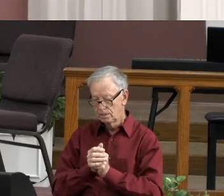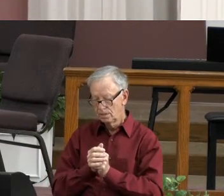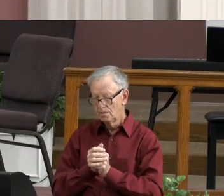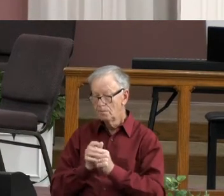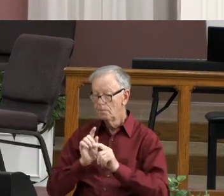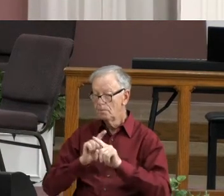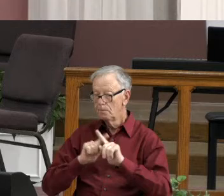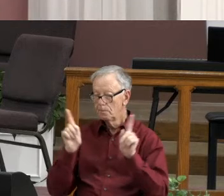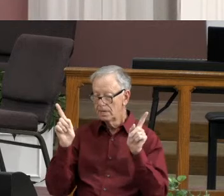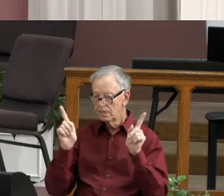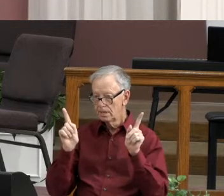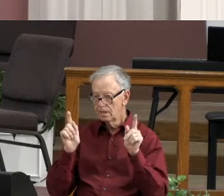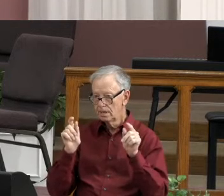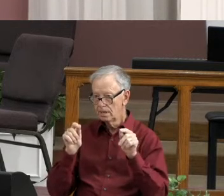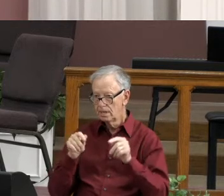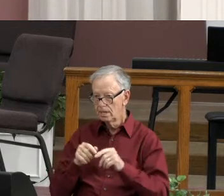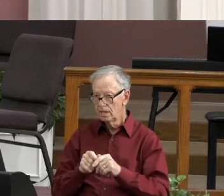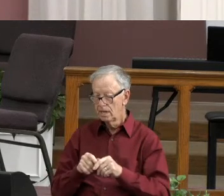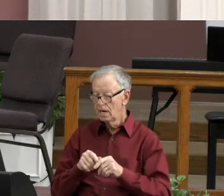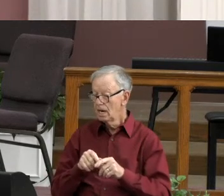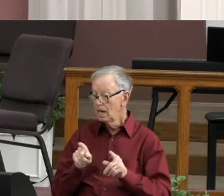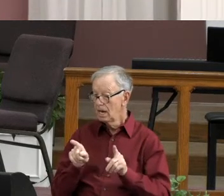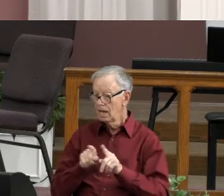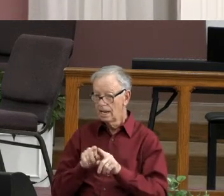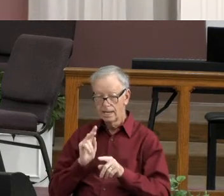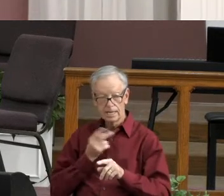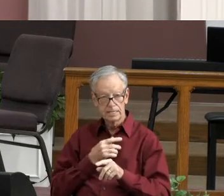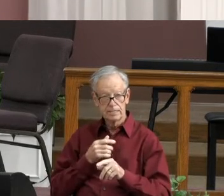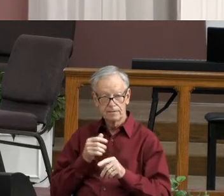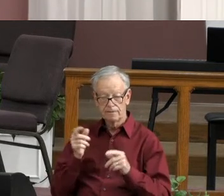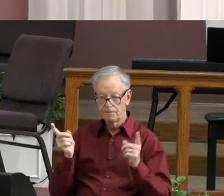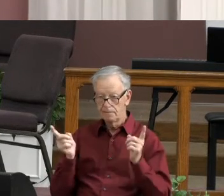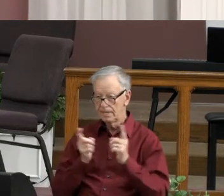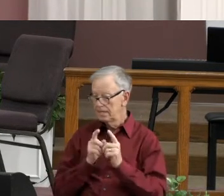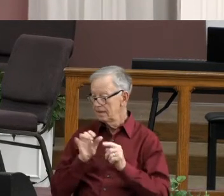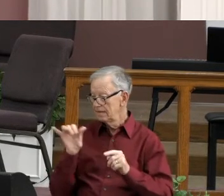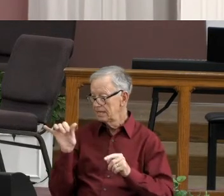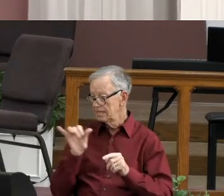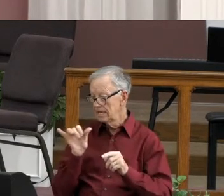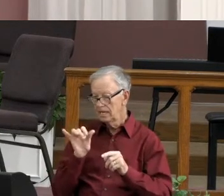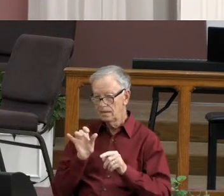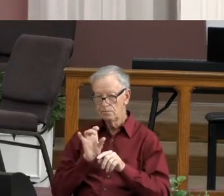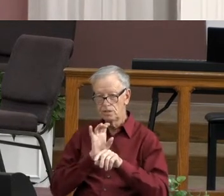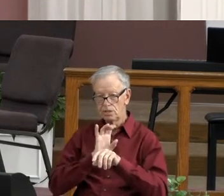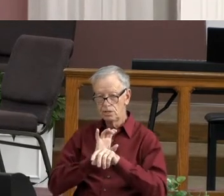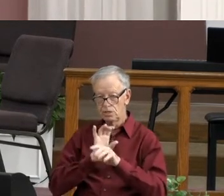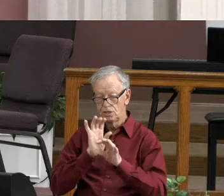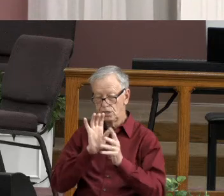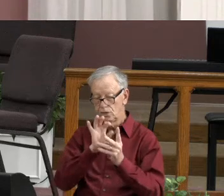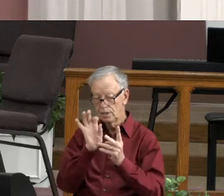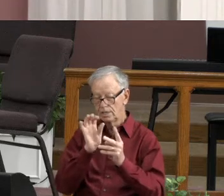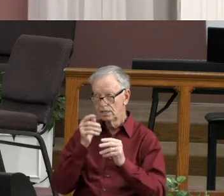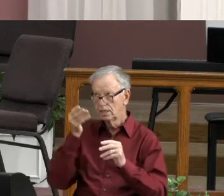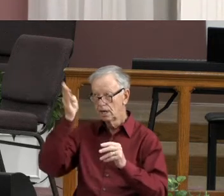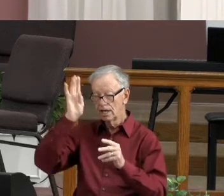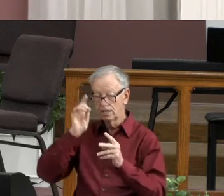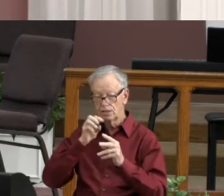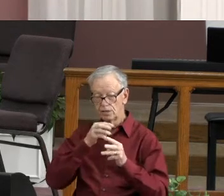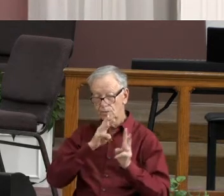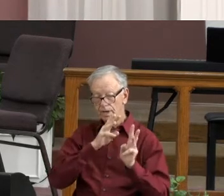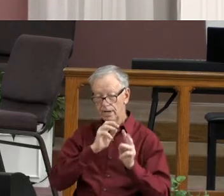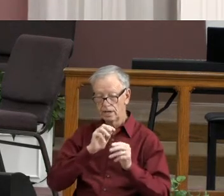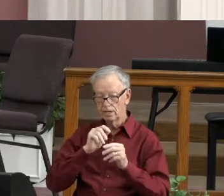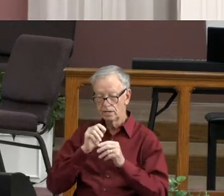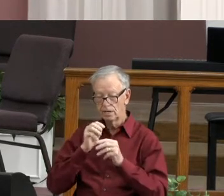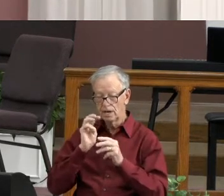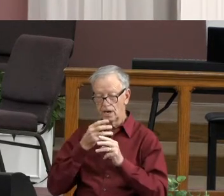But they, just like us, face the same choice, God's way or our way. Genesis 11, we